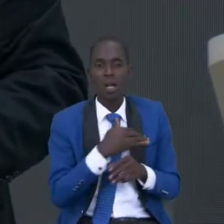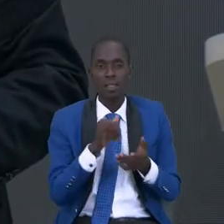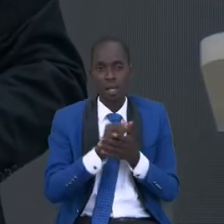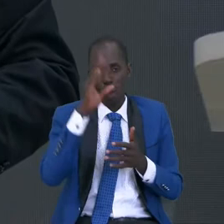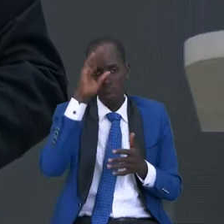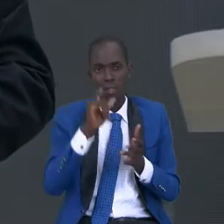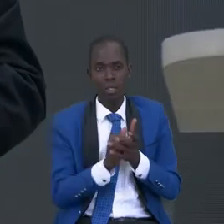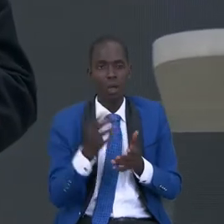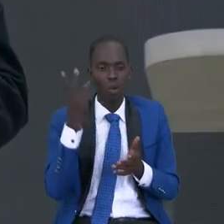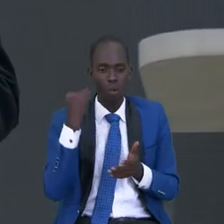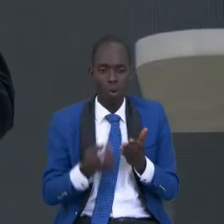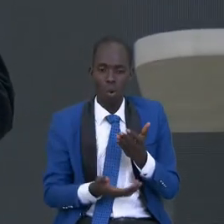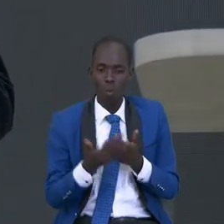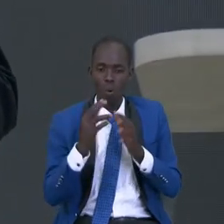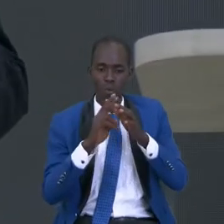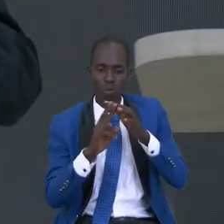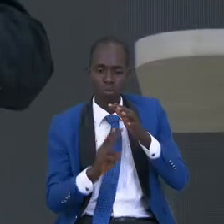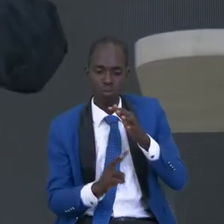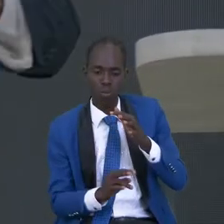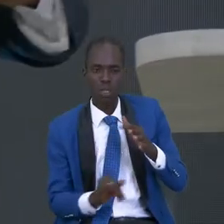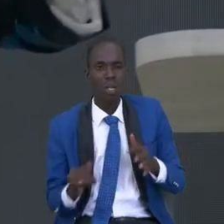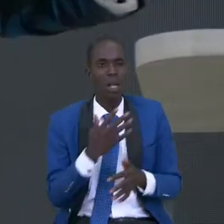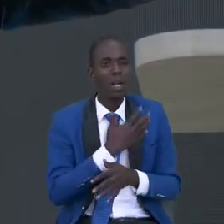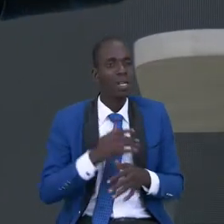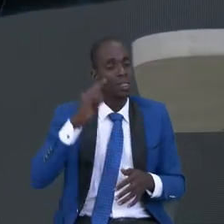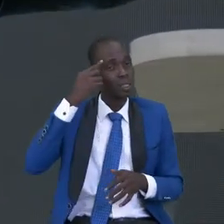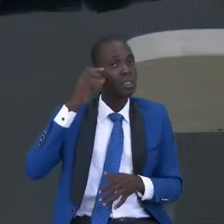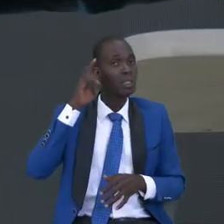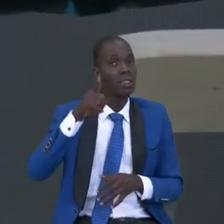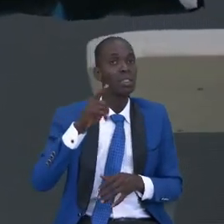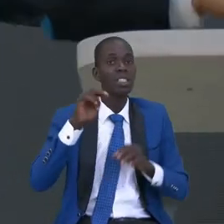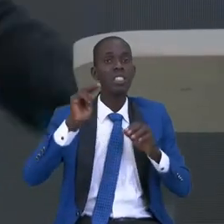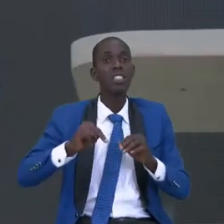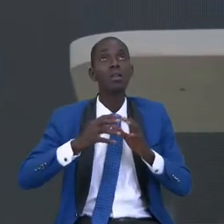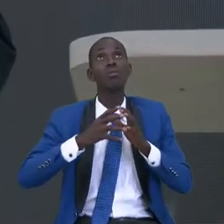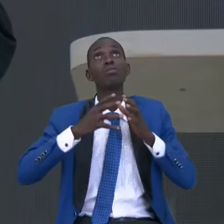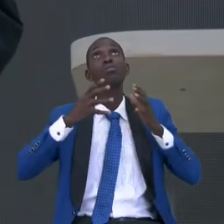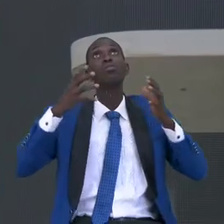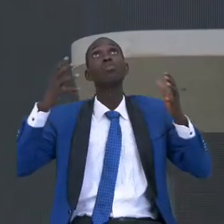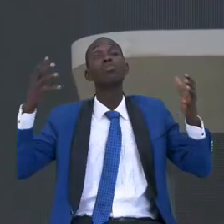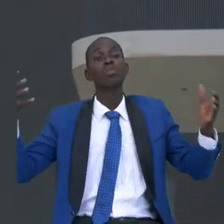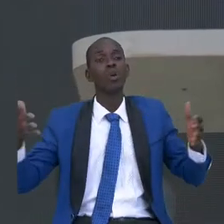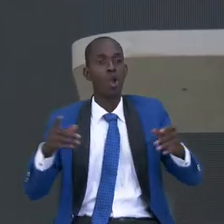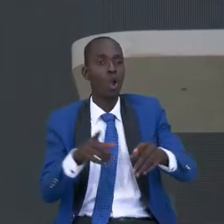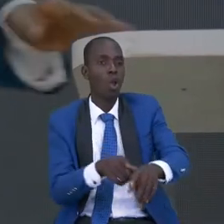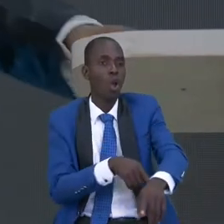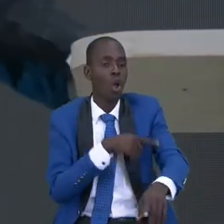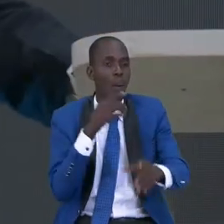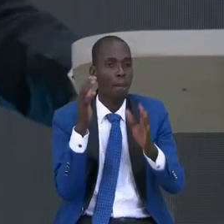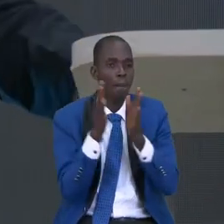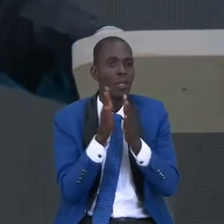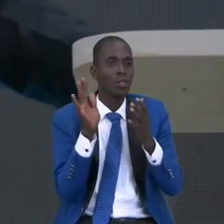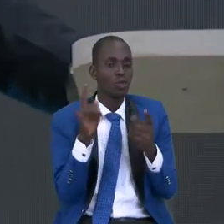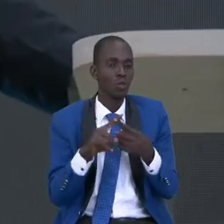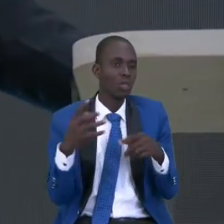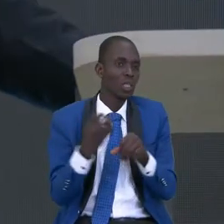sinking, and you will think that he needs a long winding prayer to get him out.